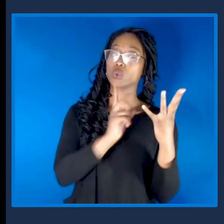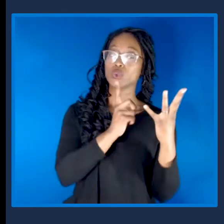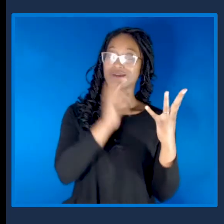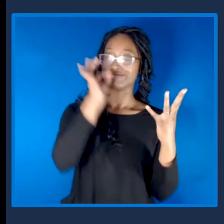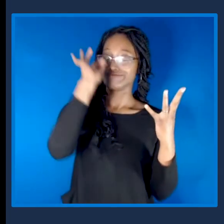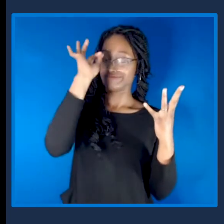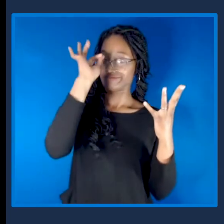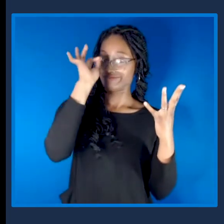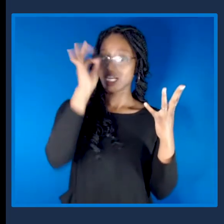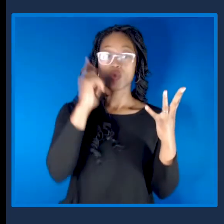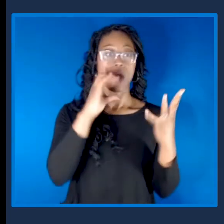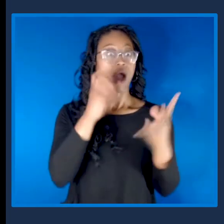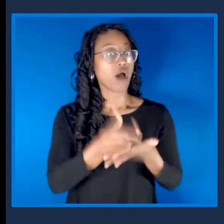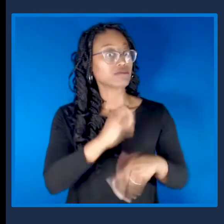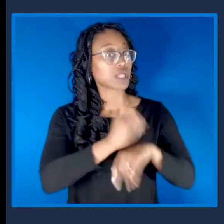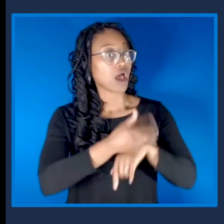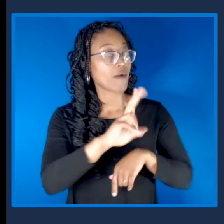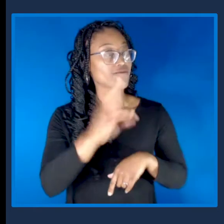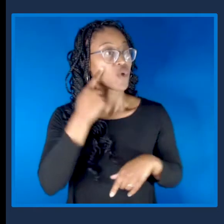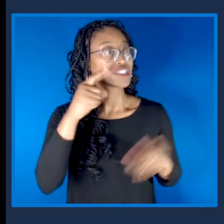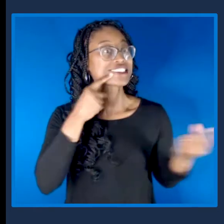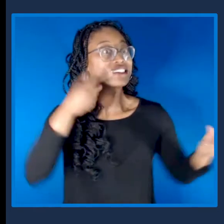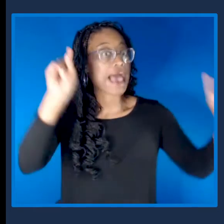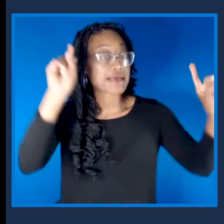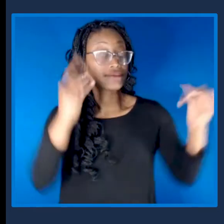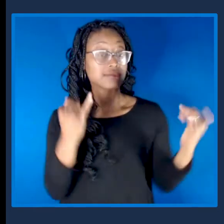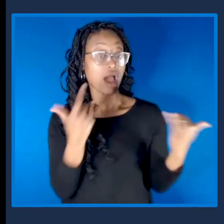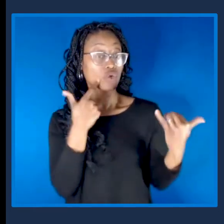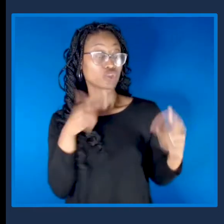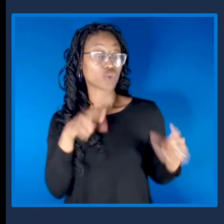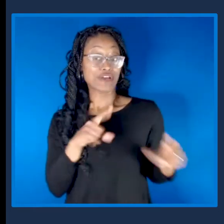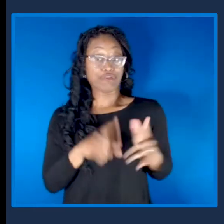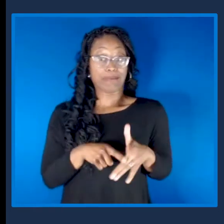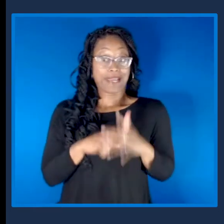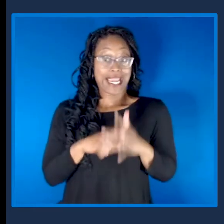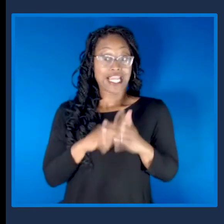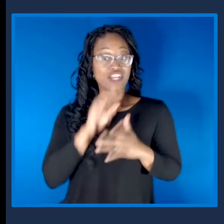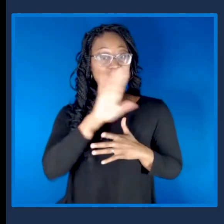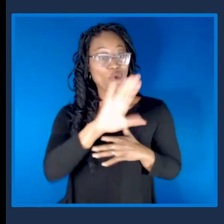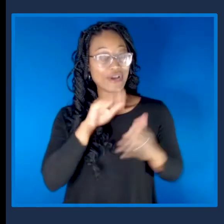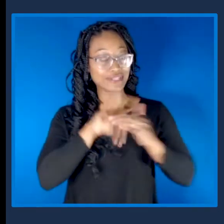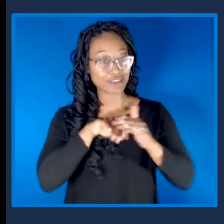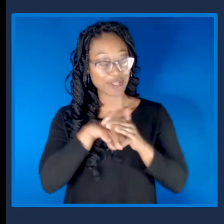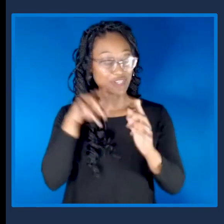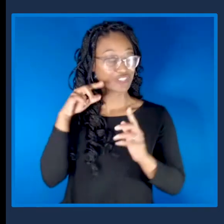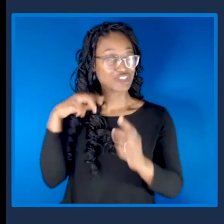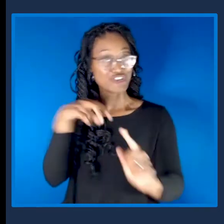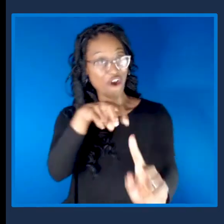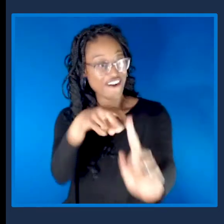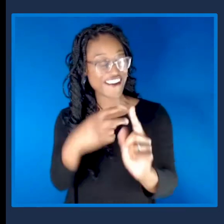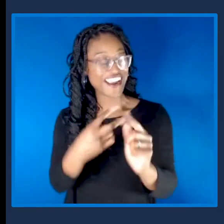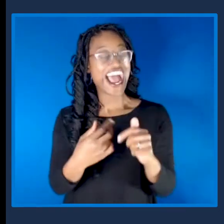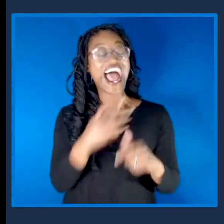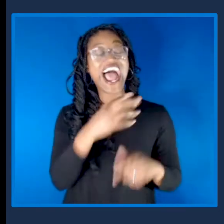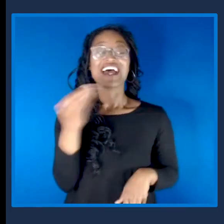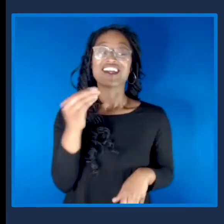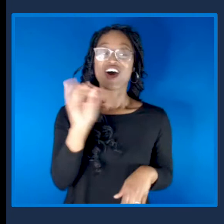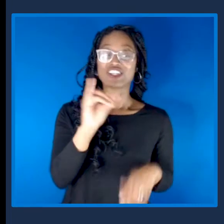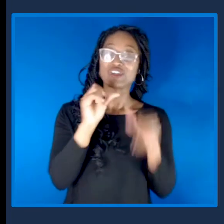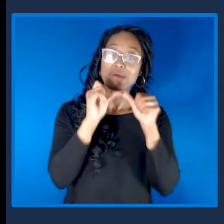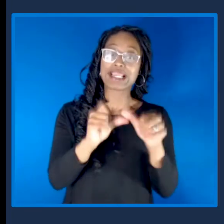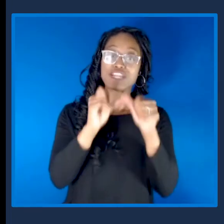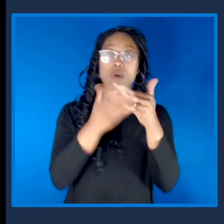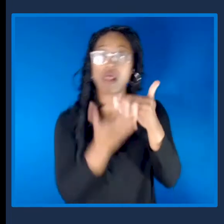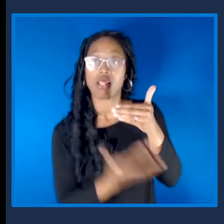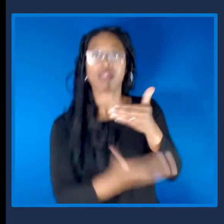best for success now, while you're at the beginning of your accessibility journey, and continually